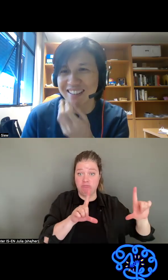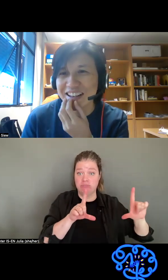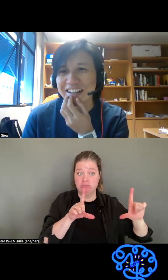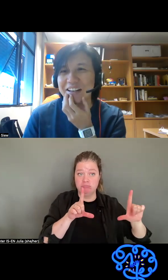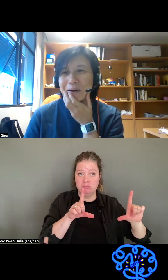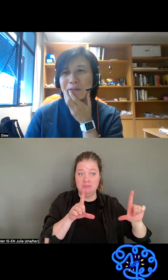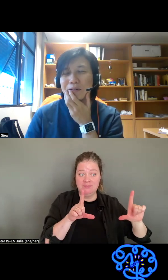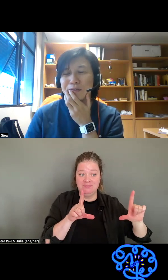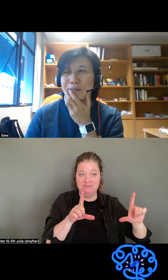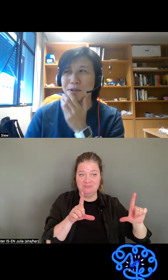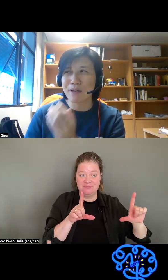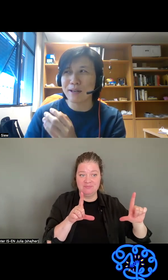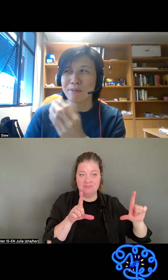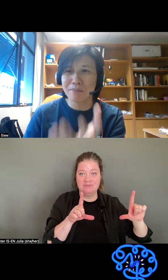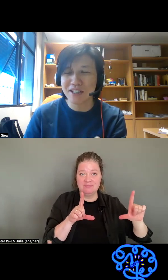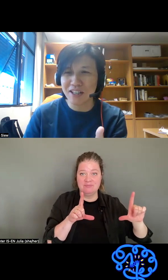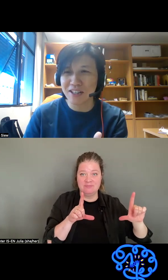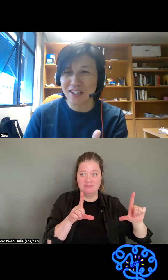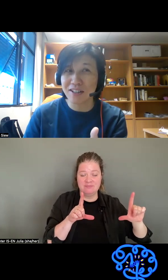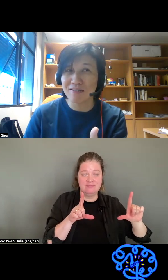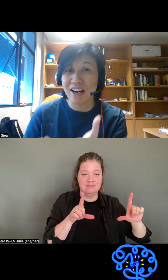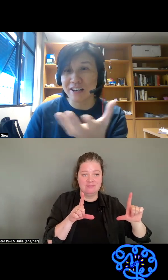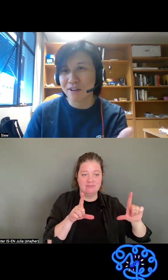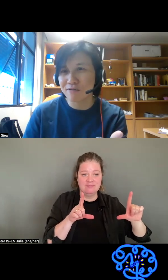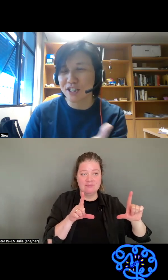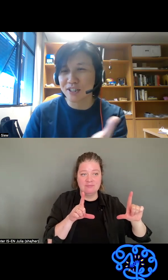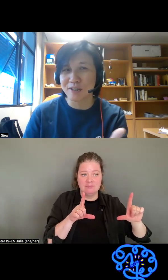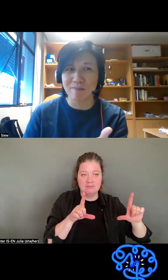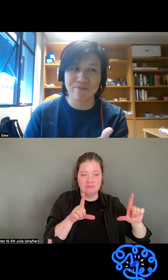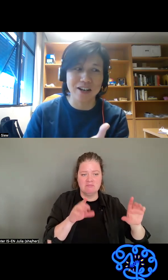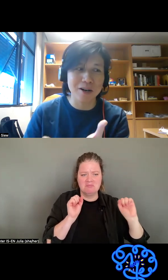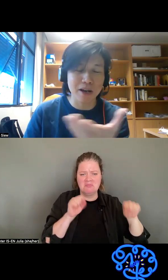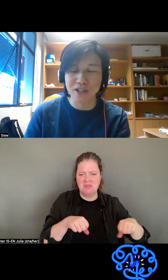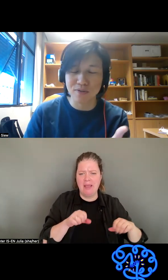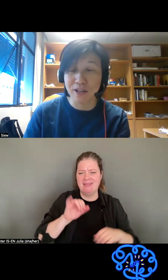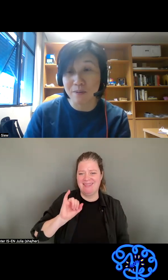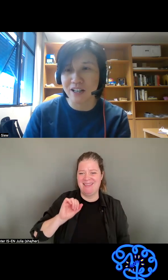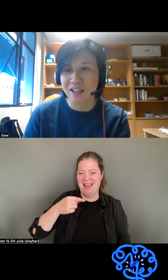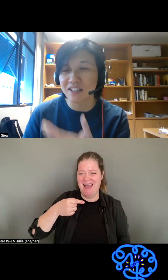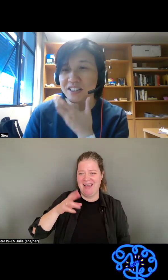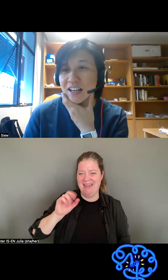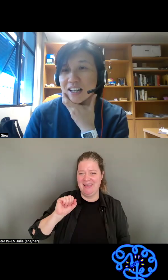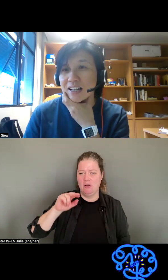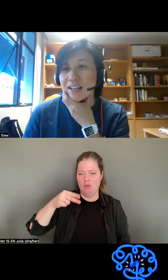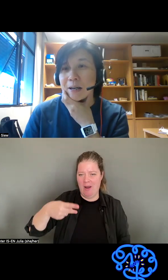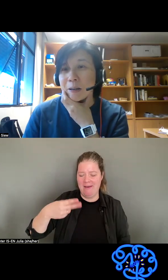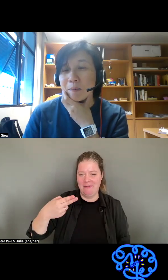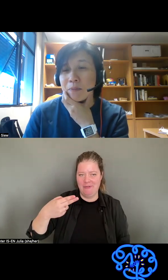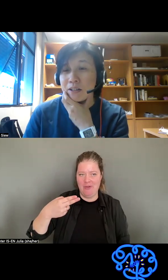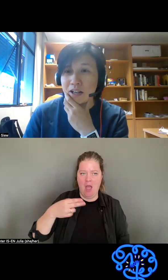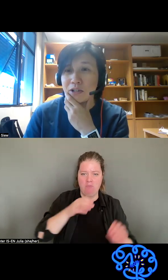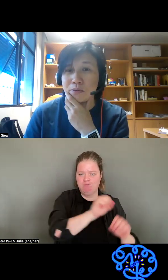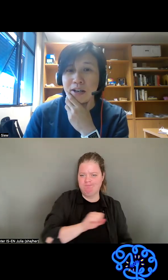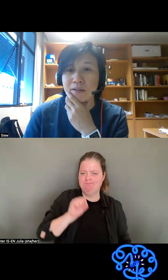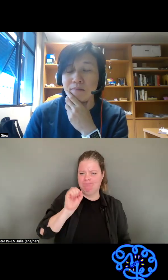present, or you can implement in iGraph, which is a R package for network analysis.